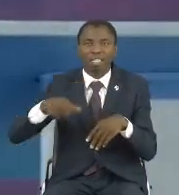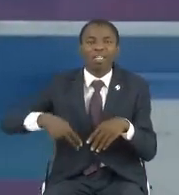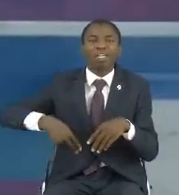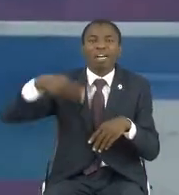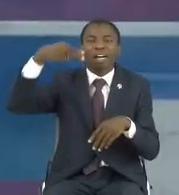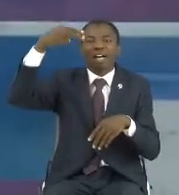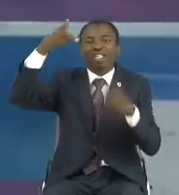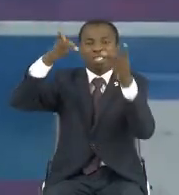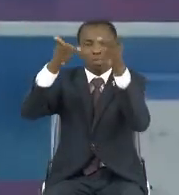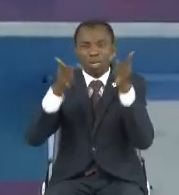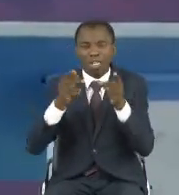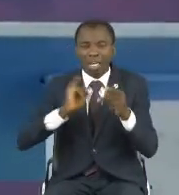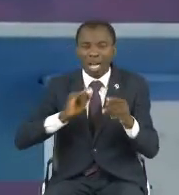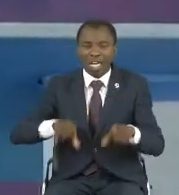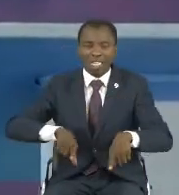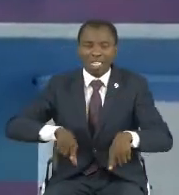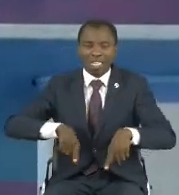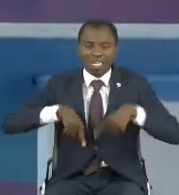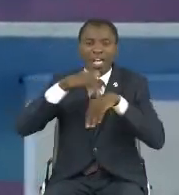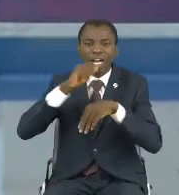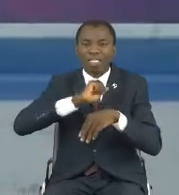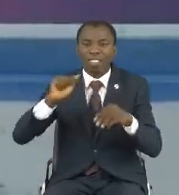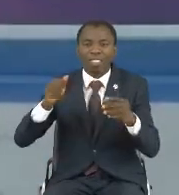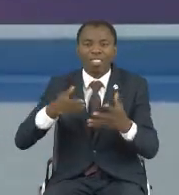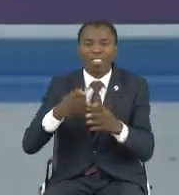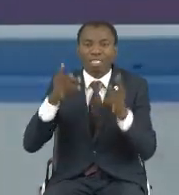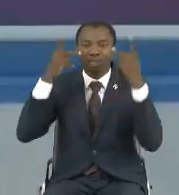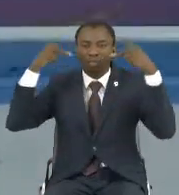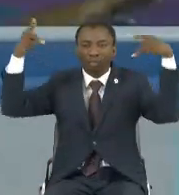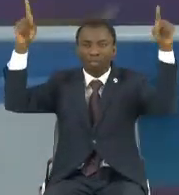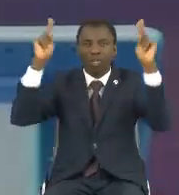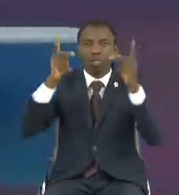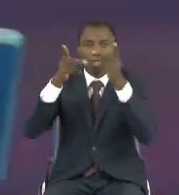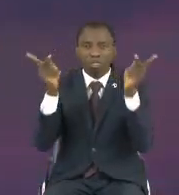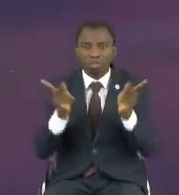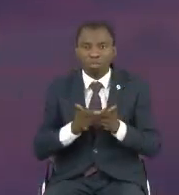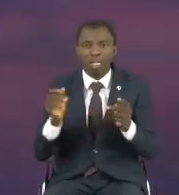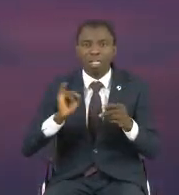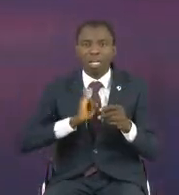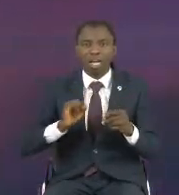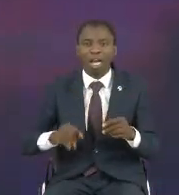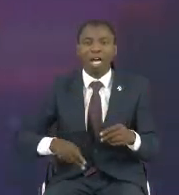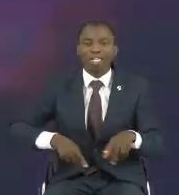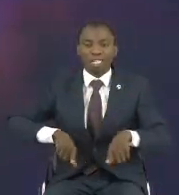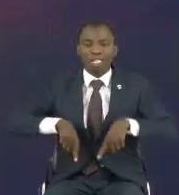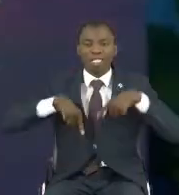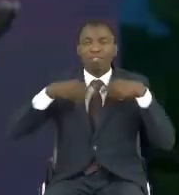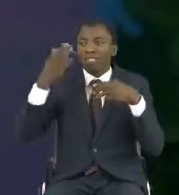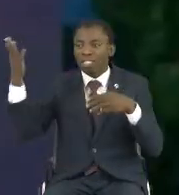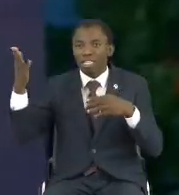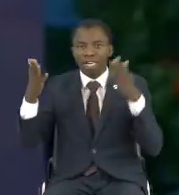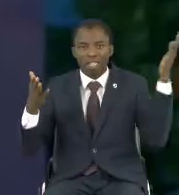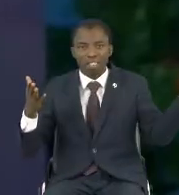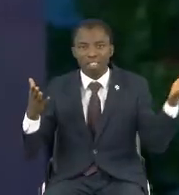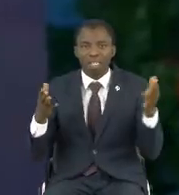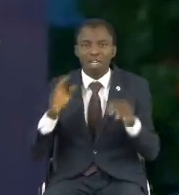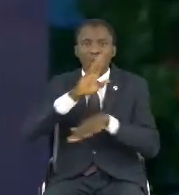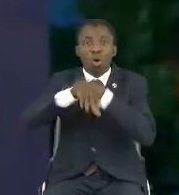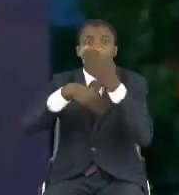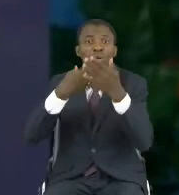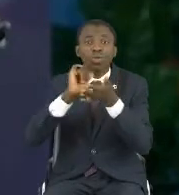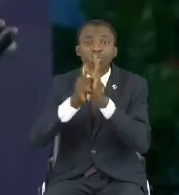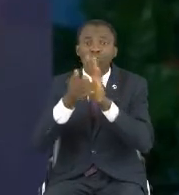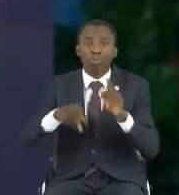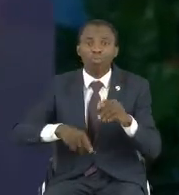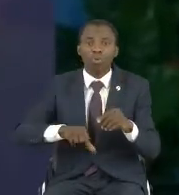live at a prosperous junction. I live here and there. All those people, the haughty people of